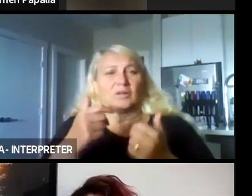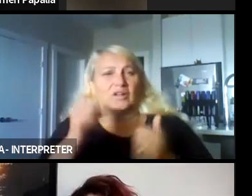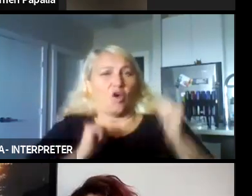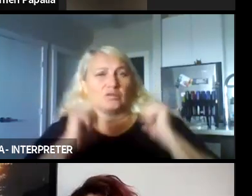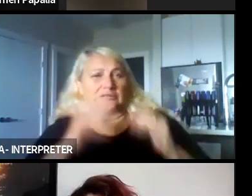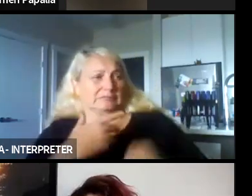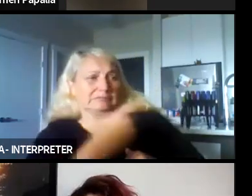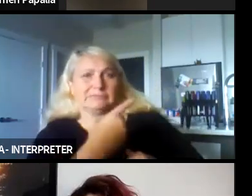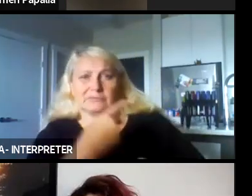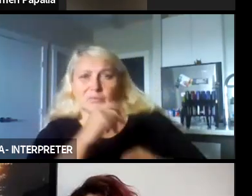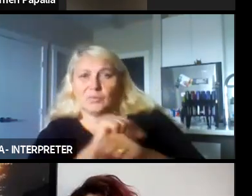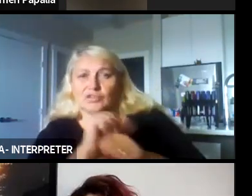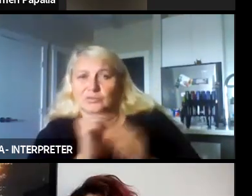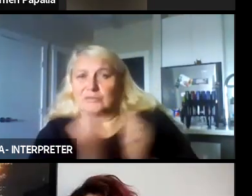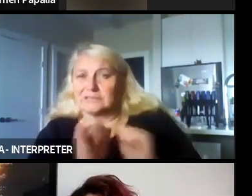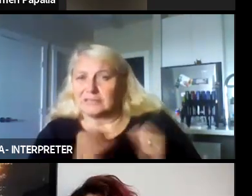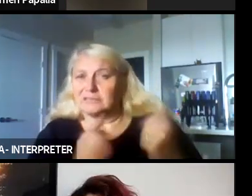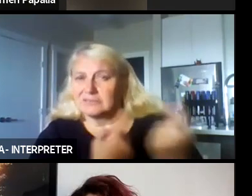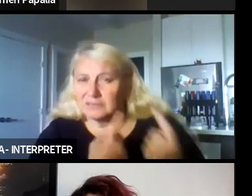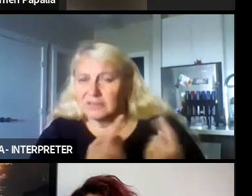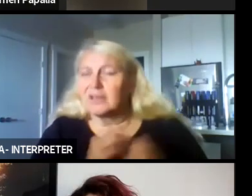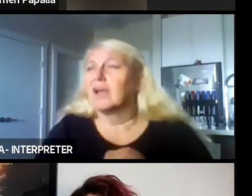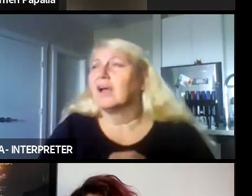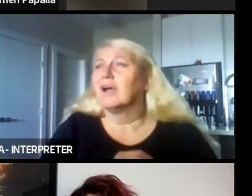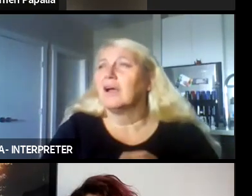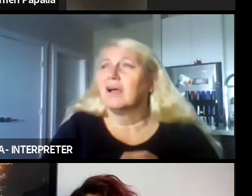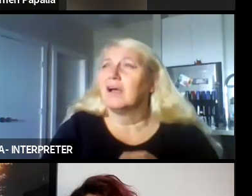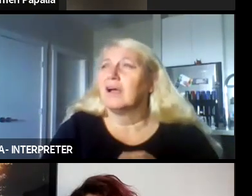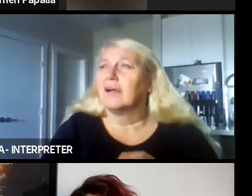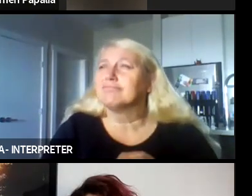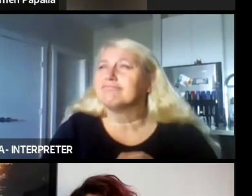well. And trying to come from a place of